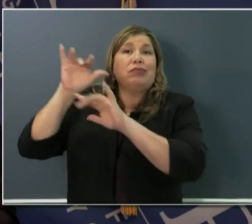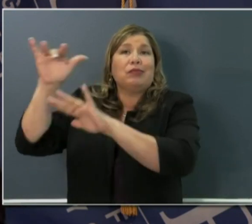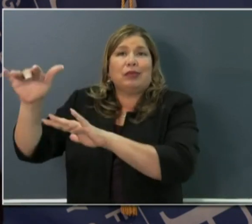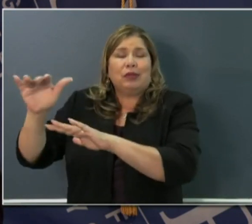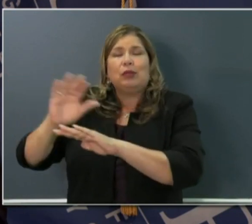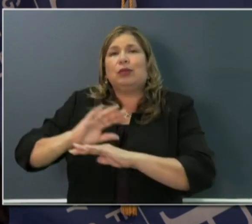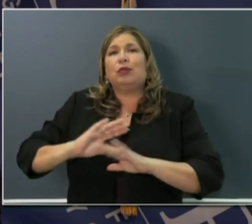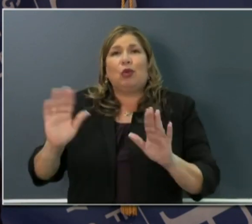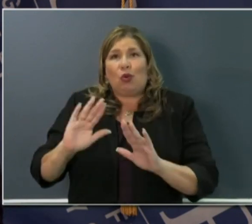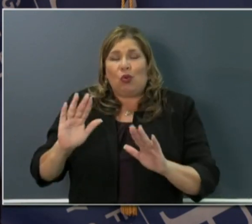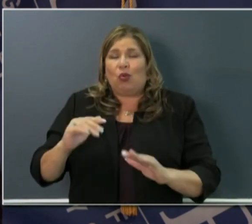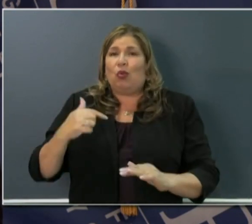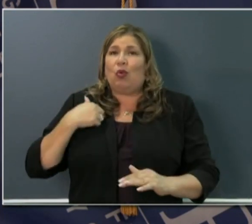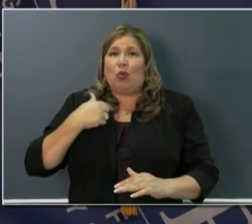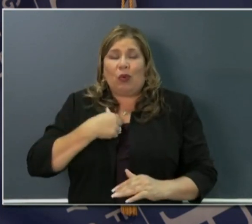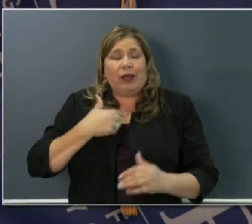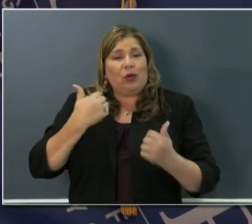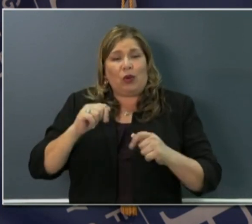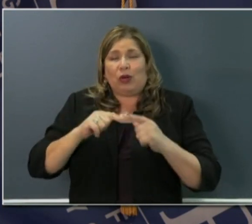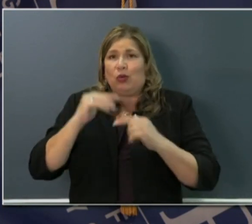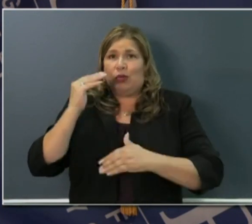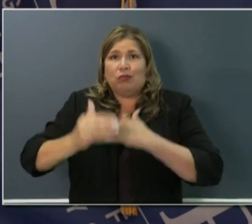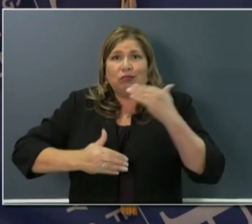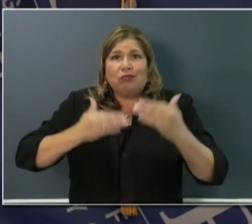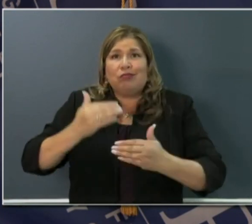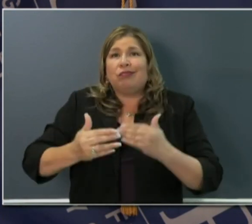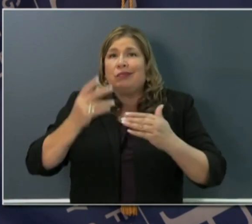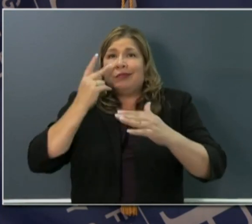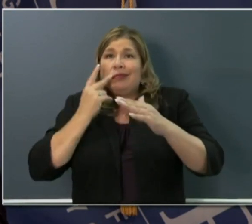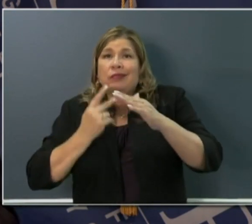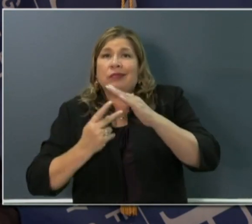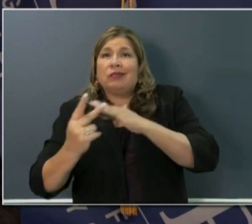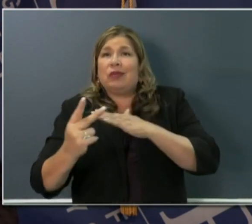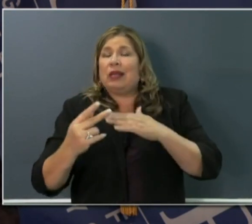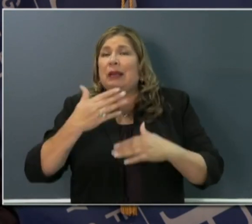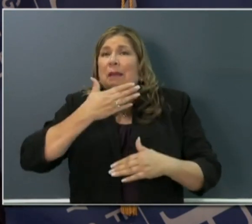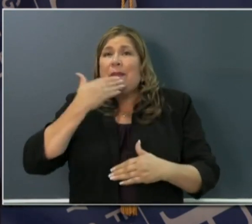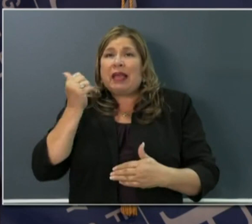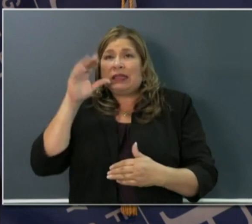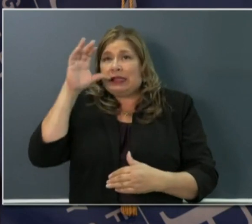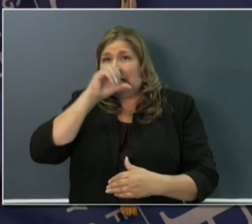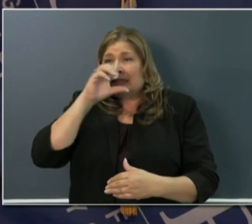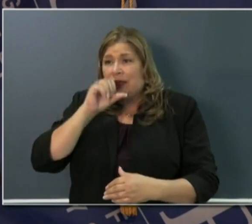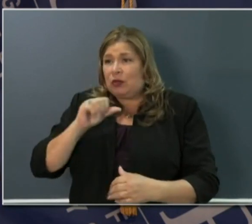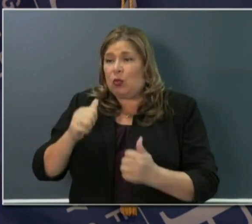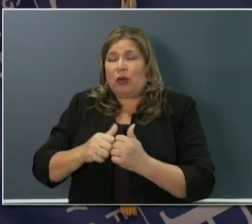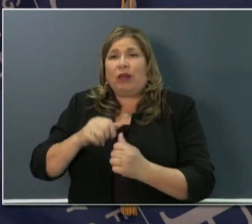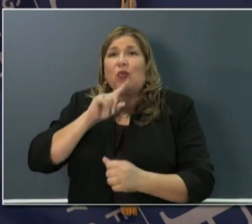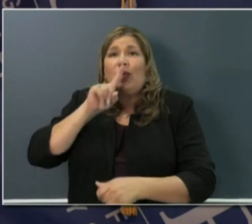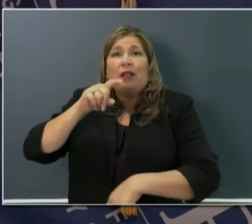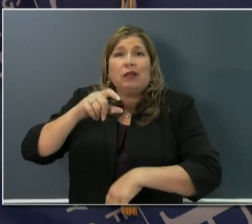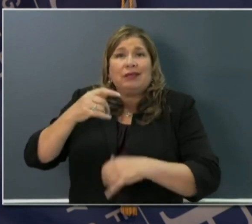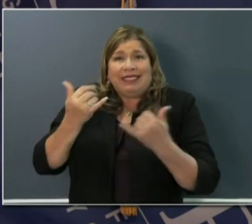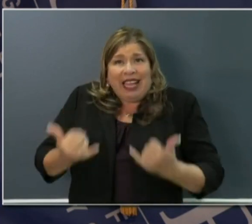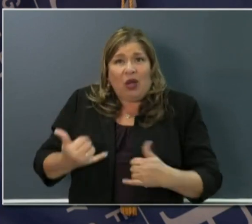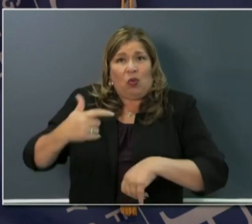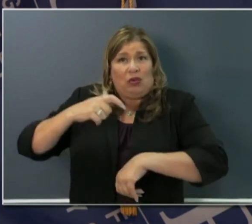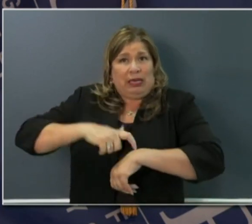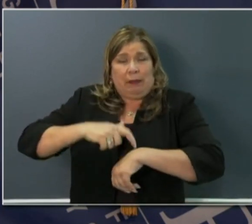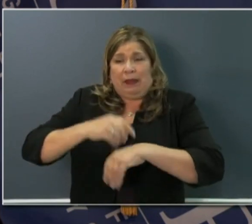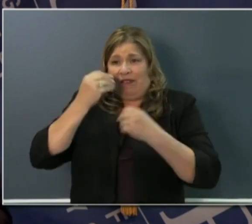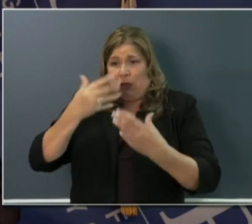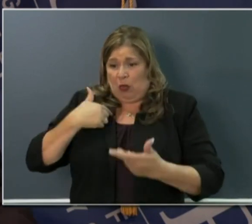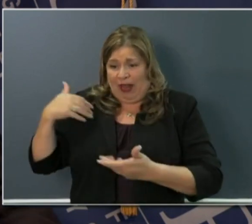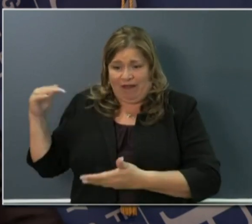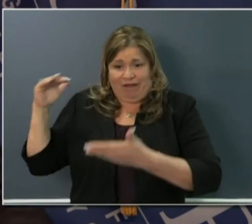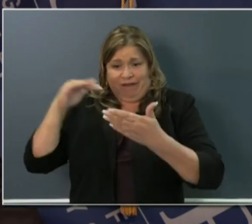going forward as transparent way as possible with the best estimate based on real-time data collection, real-time information. I